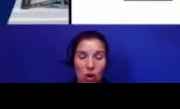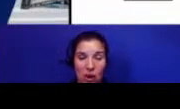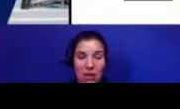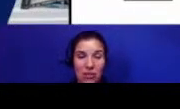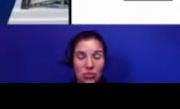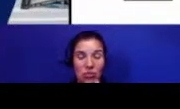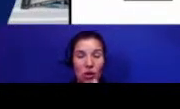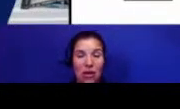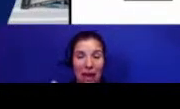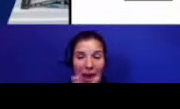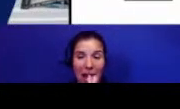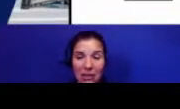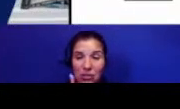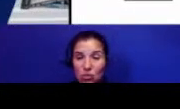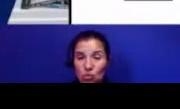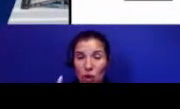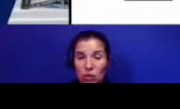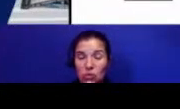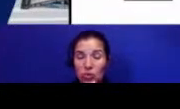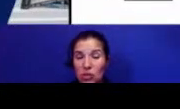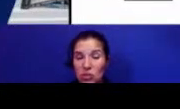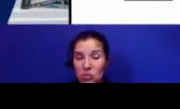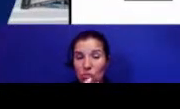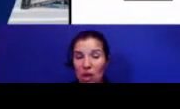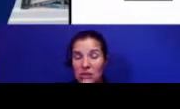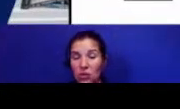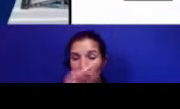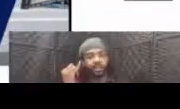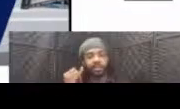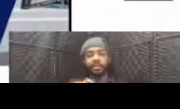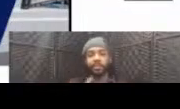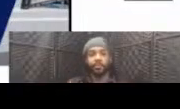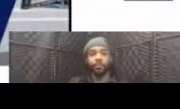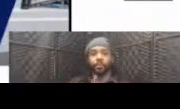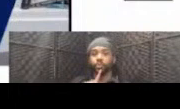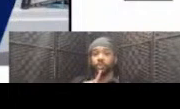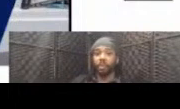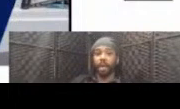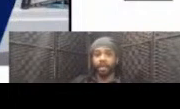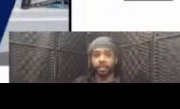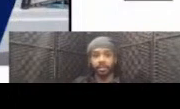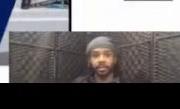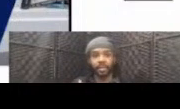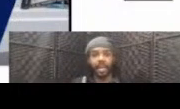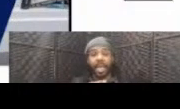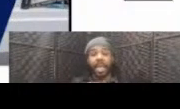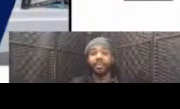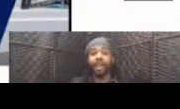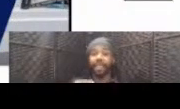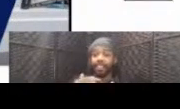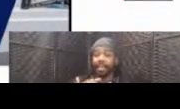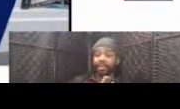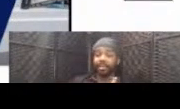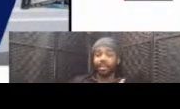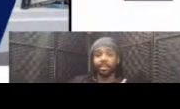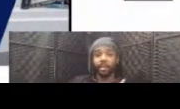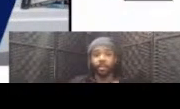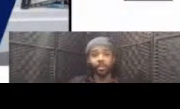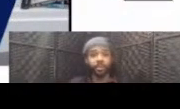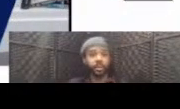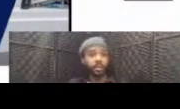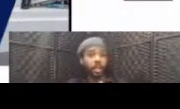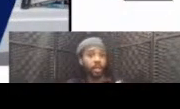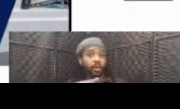asking questions or expressing their ideas, the first response and even lesson that they receive